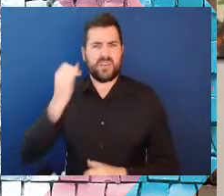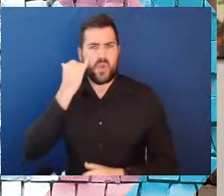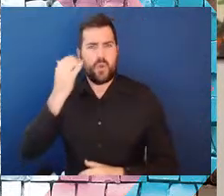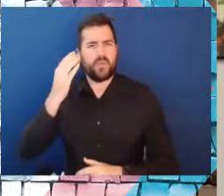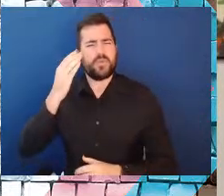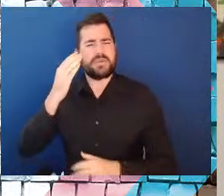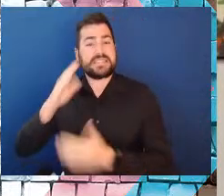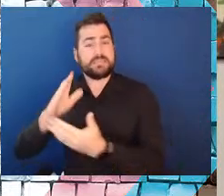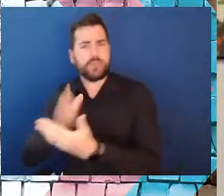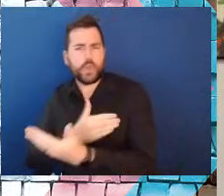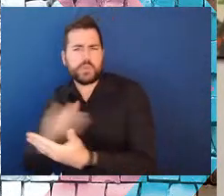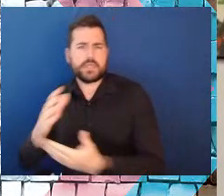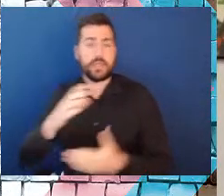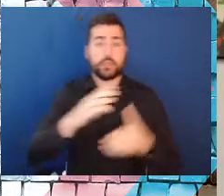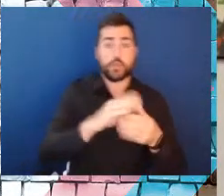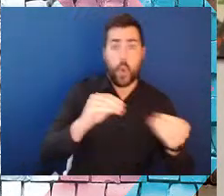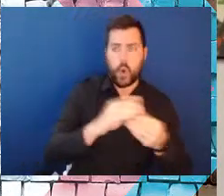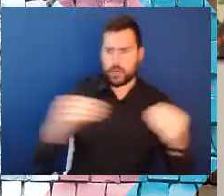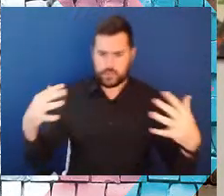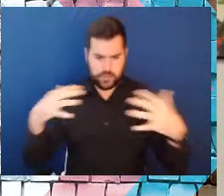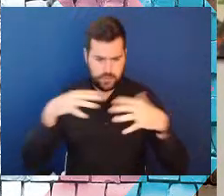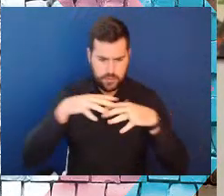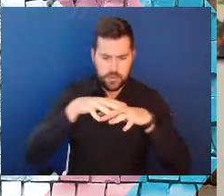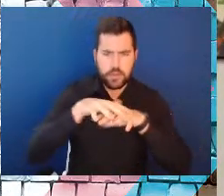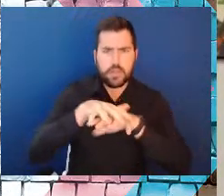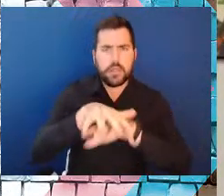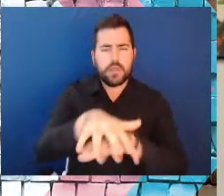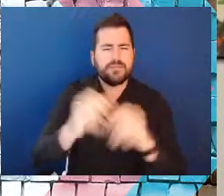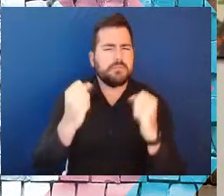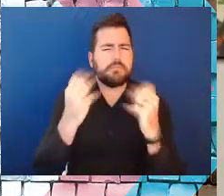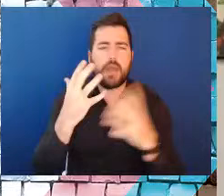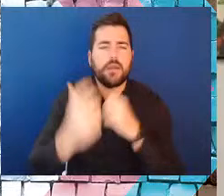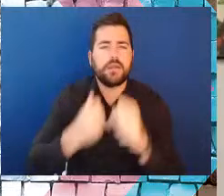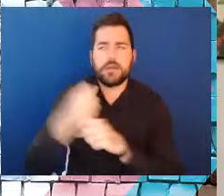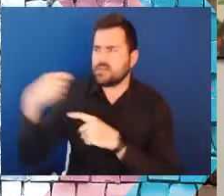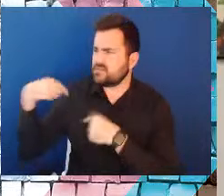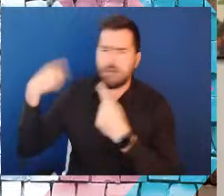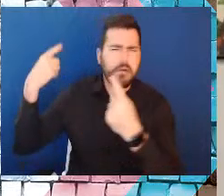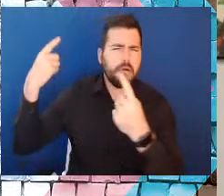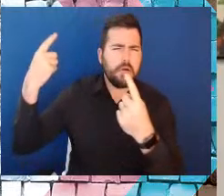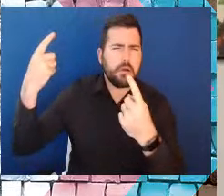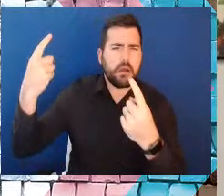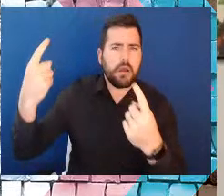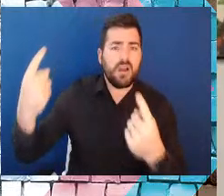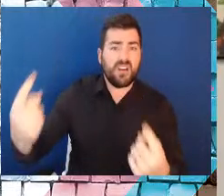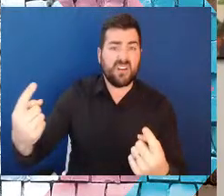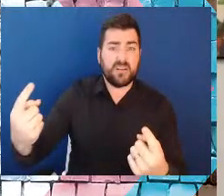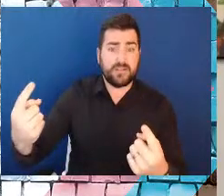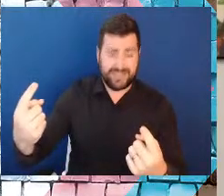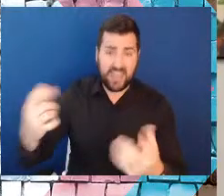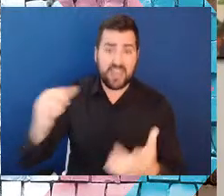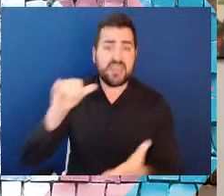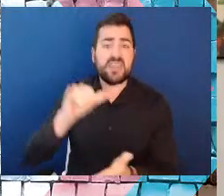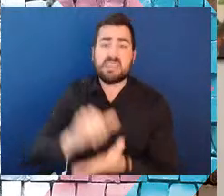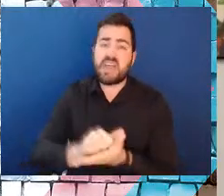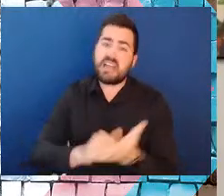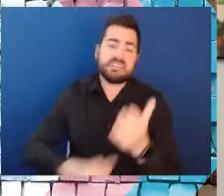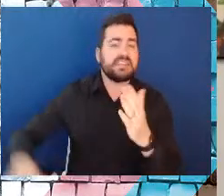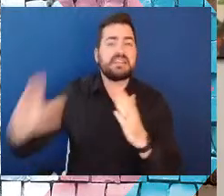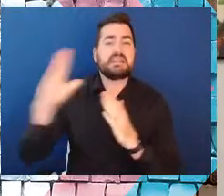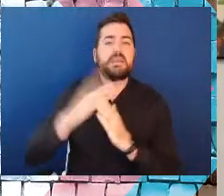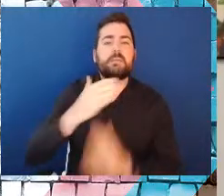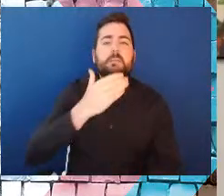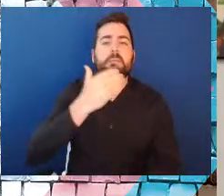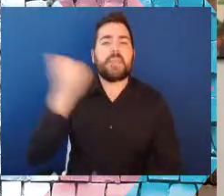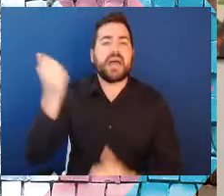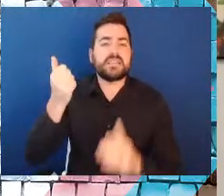of years, and to me, my opinion, this is the highest form of